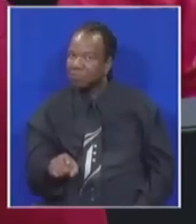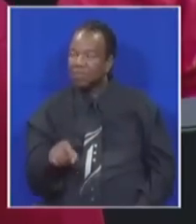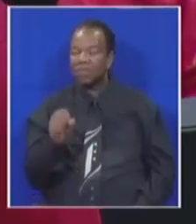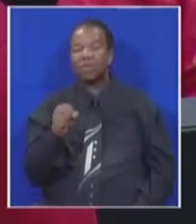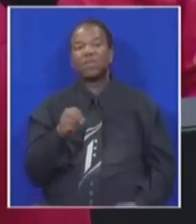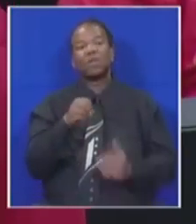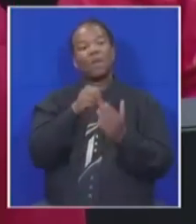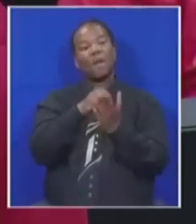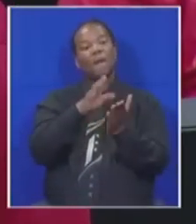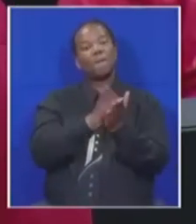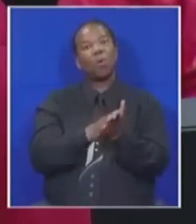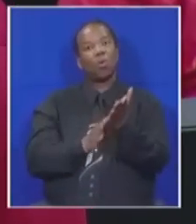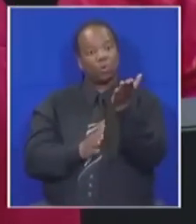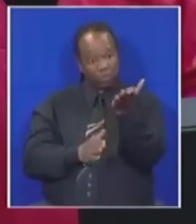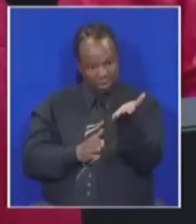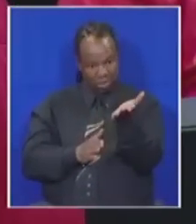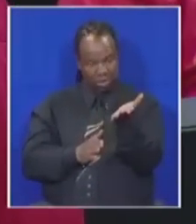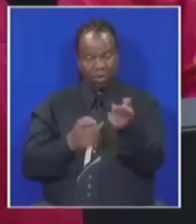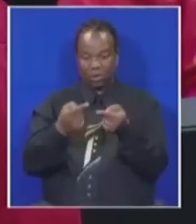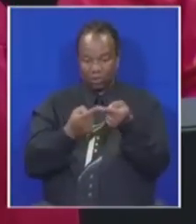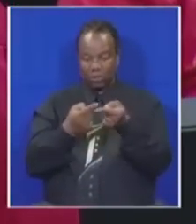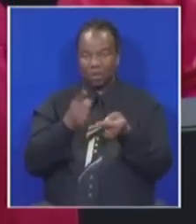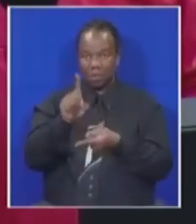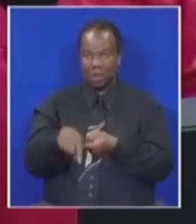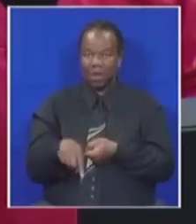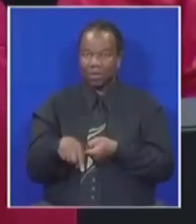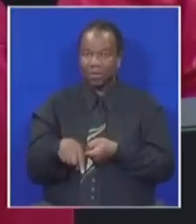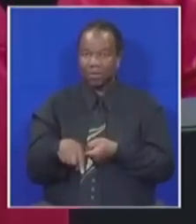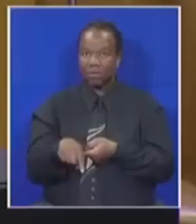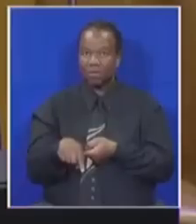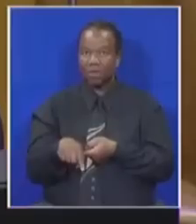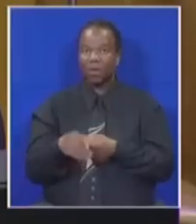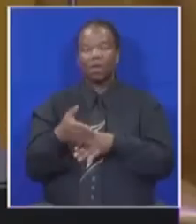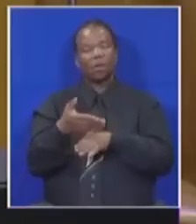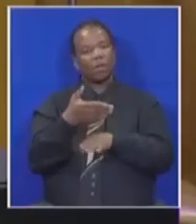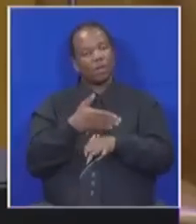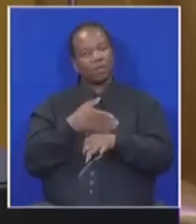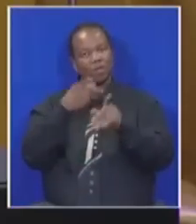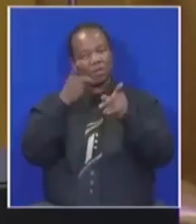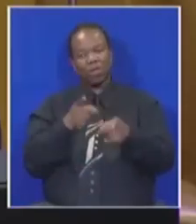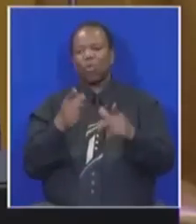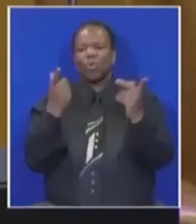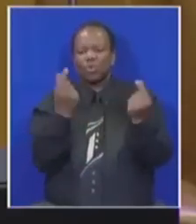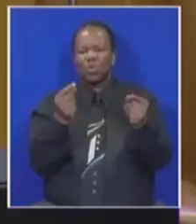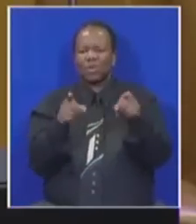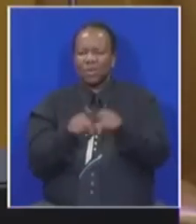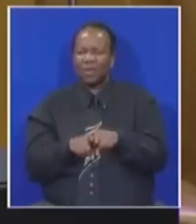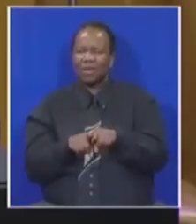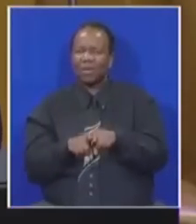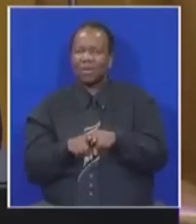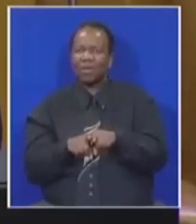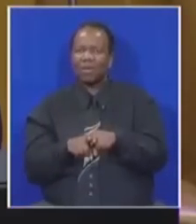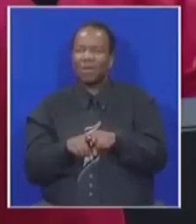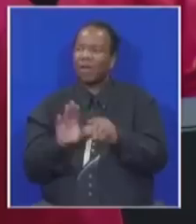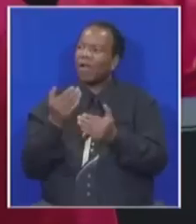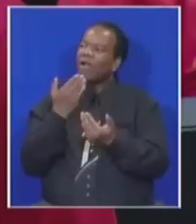the table that we must Honorable debate Ndlozi, the please. recent decisions, Honorable Ndlozi. and that is what we are doing. That Thank is you. what we are doing.